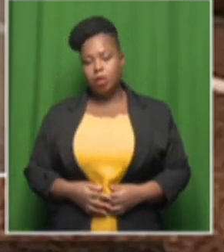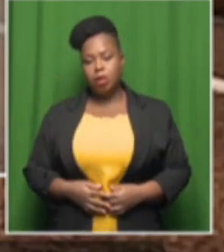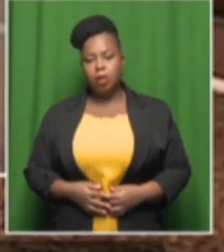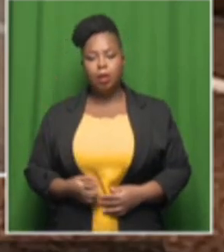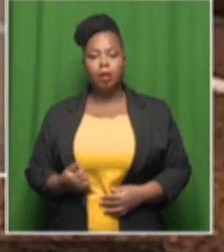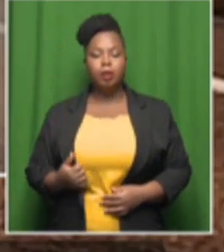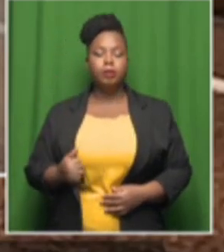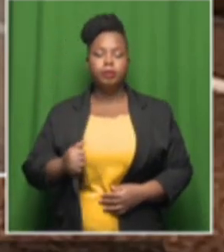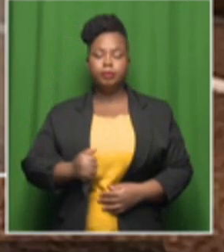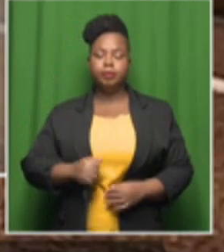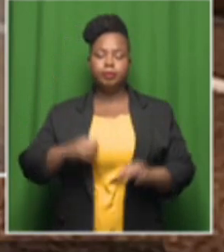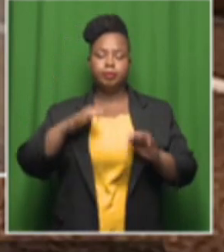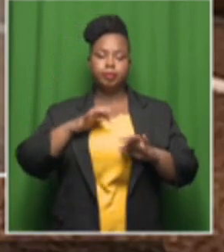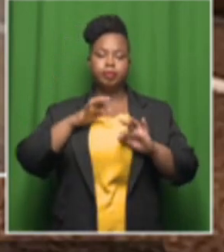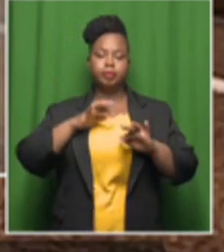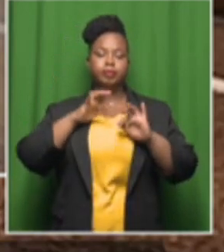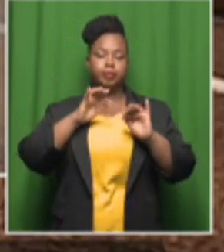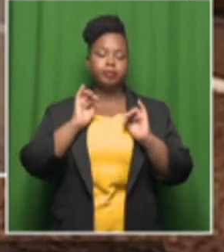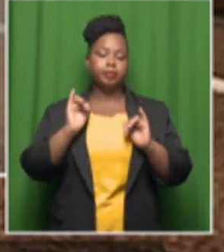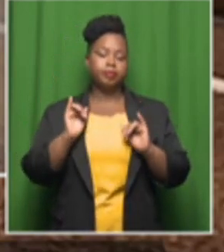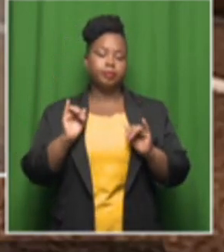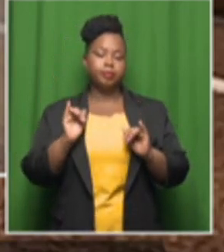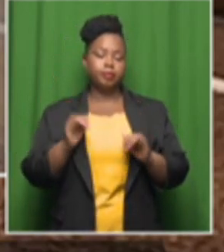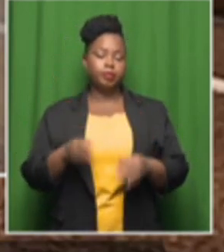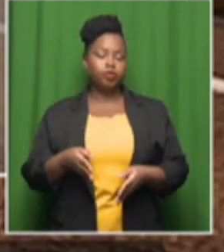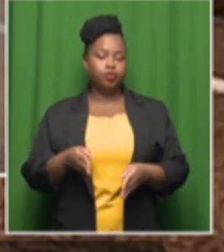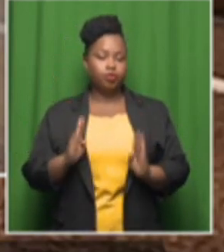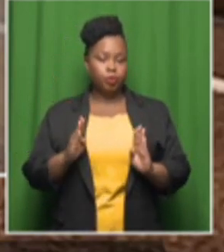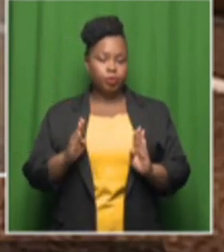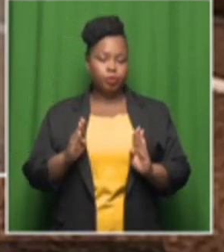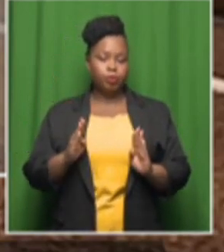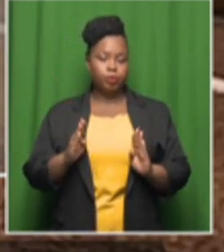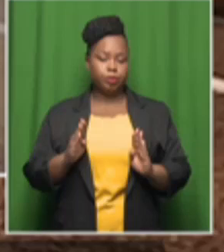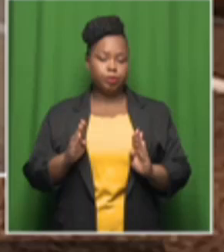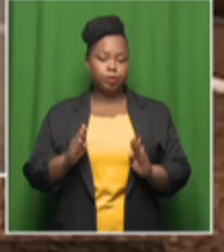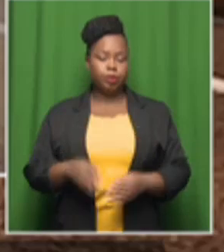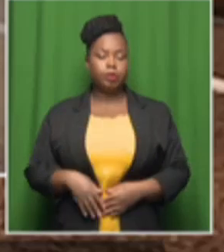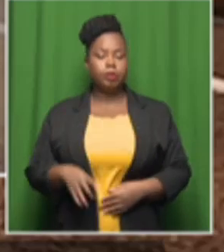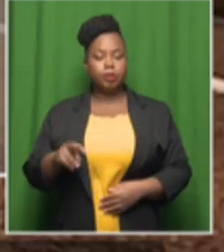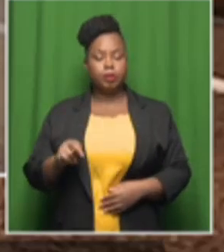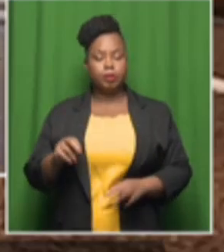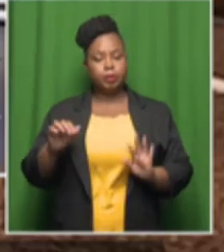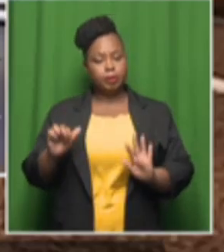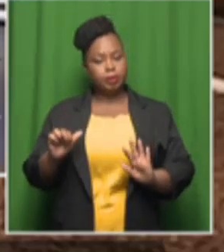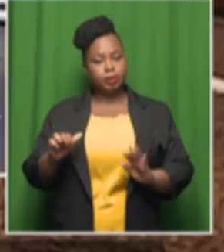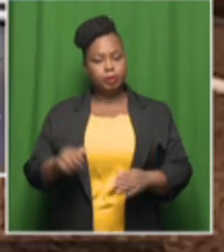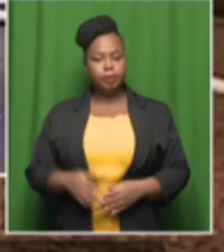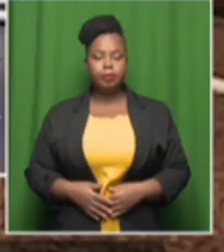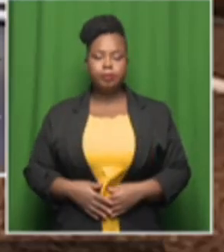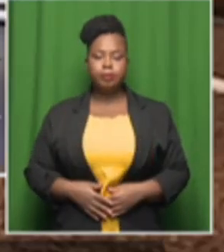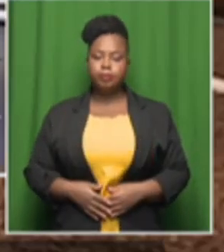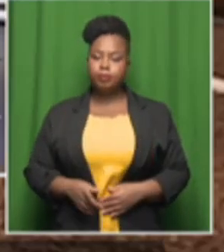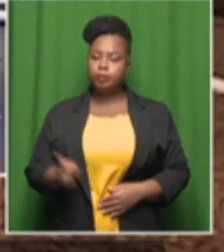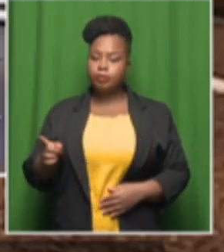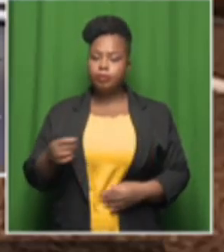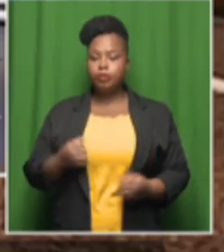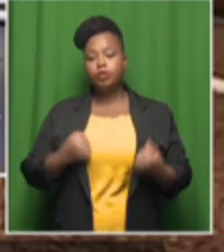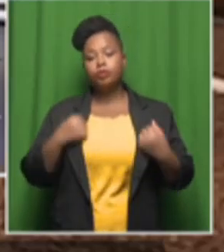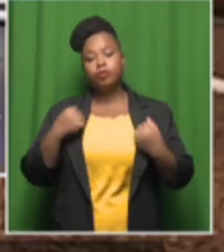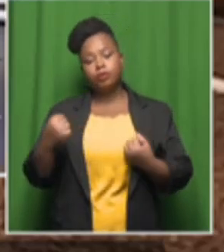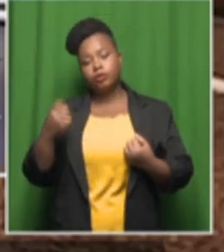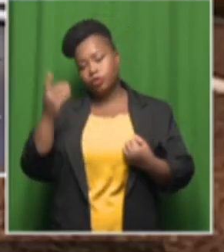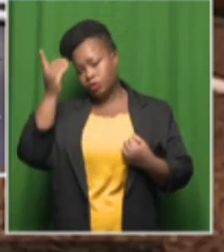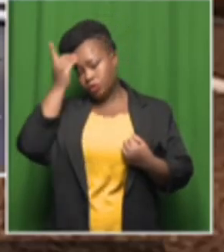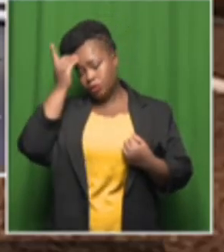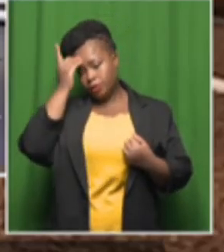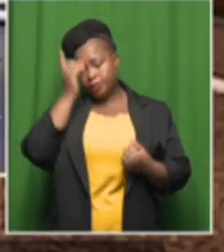so, protesting and pretty poor road surface conditions on that section of the N6. Busy weekend loading. If you're driving Durban, Pietermaritzburg